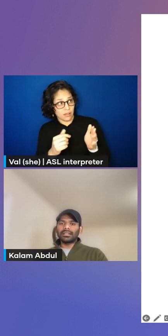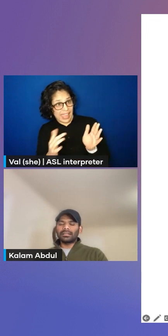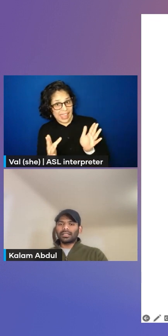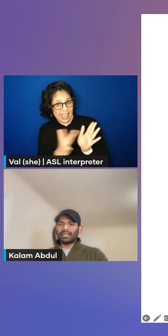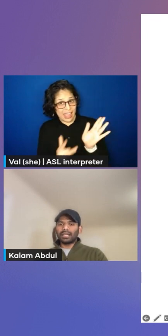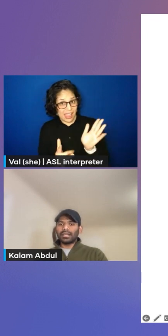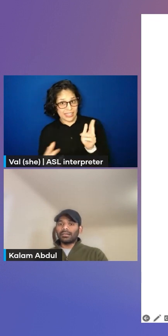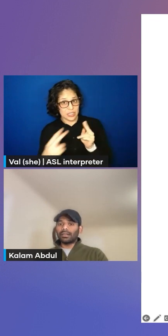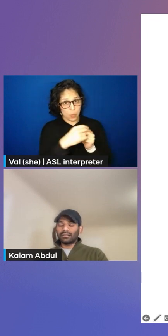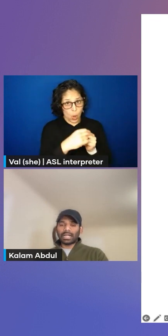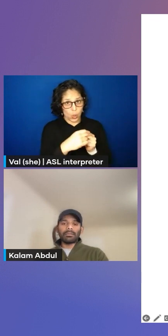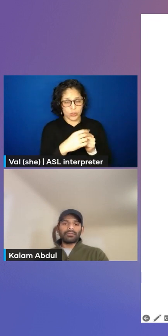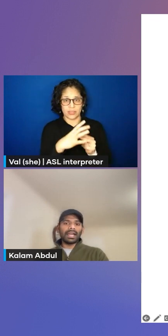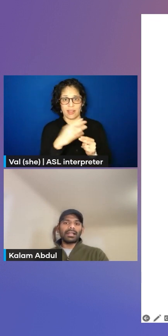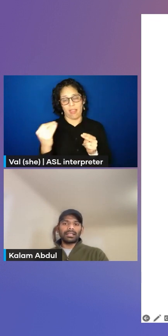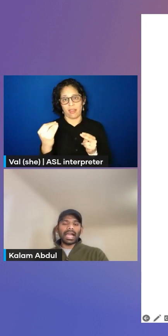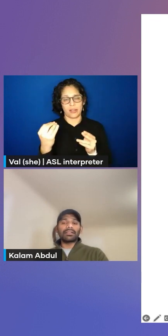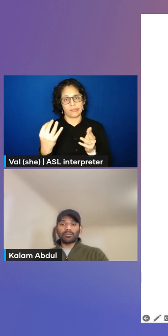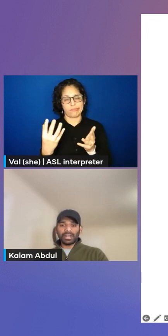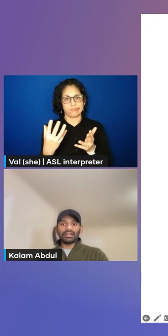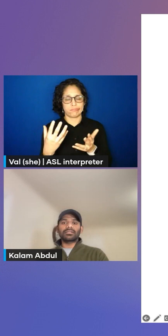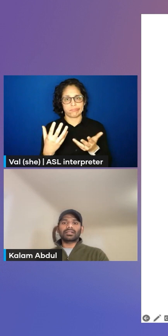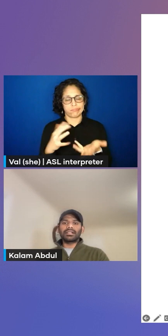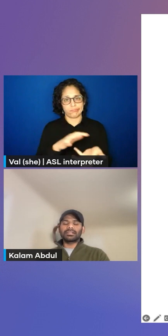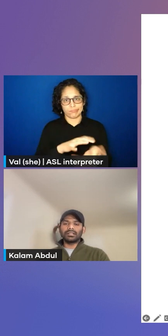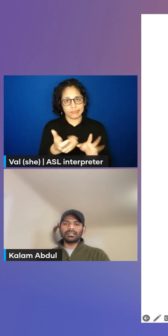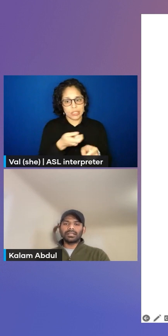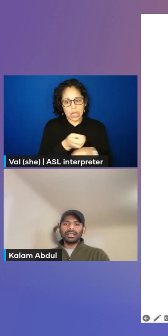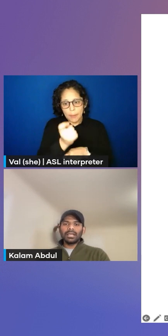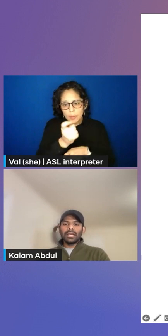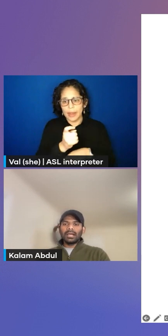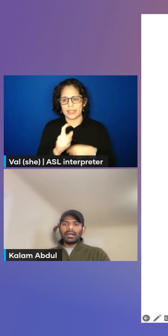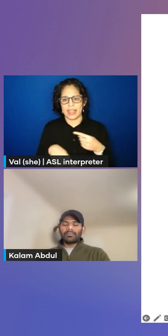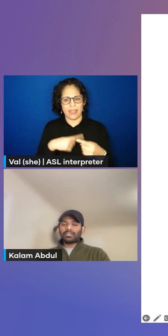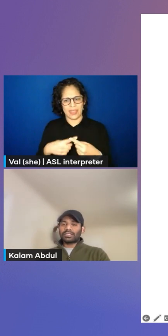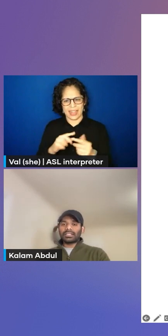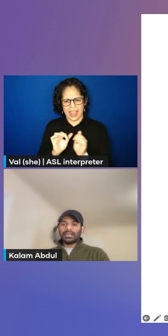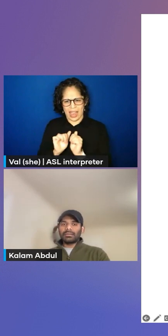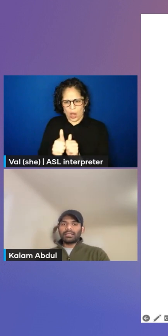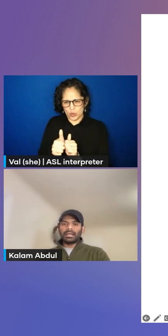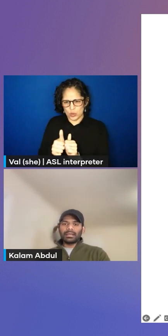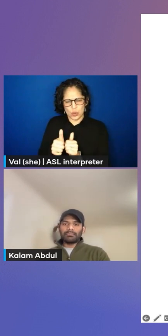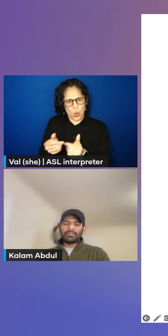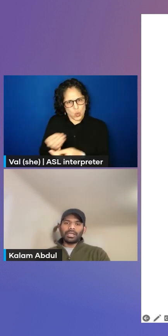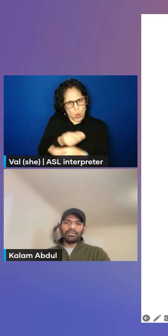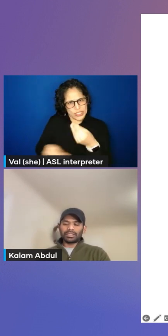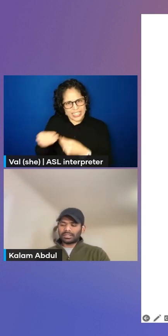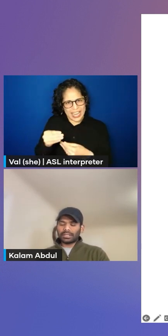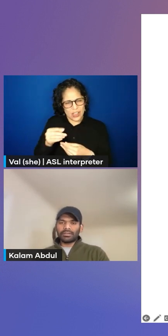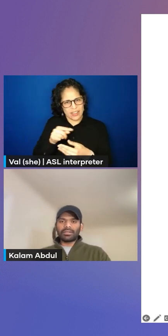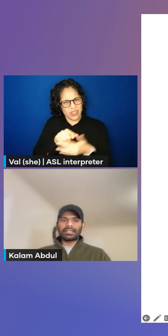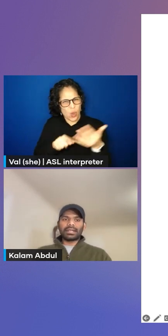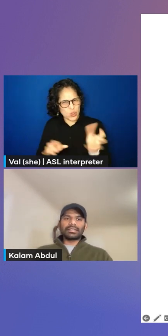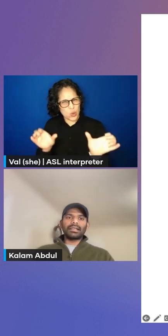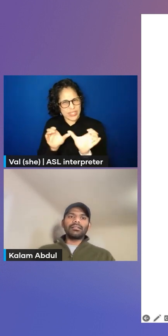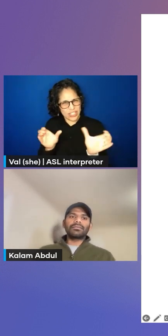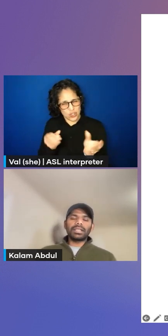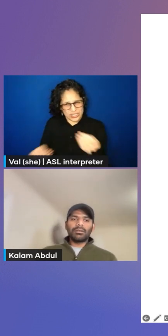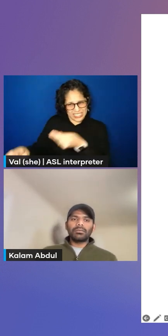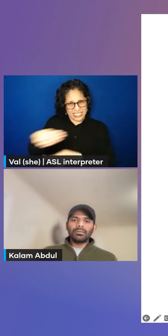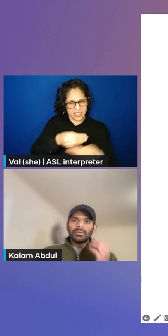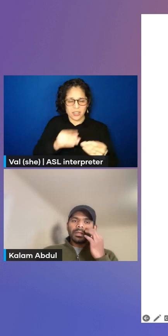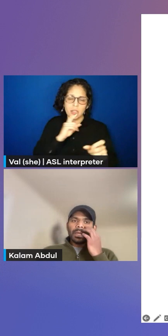compromised, then, and on top of that, had to rotate those credentials. So that's a huge security risk there